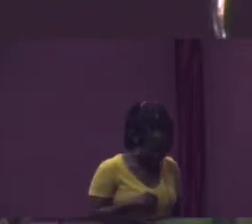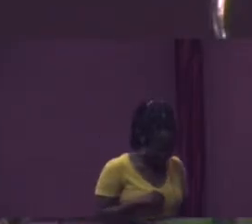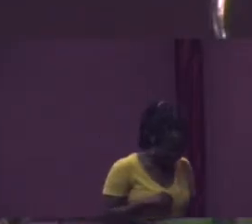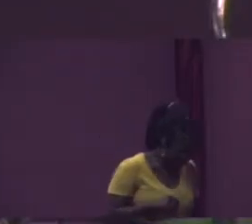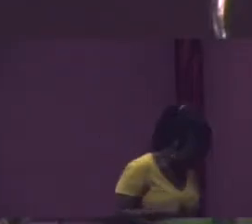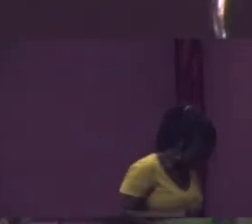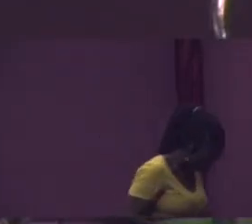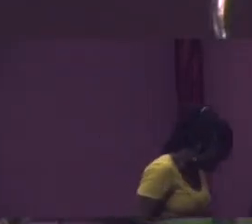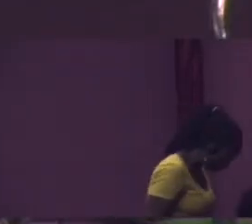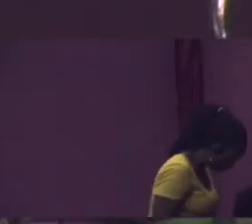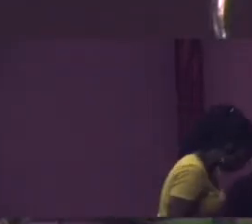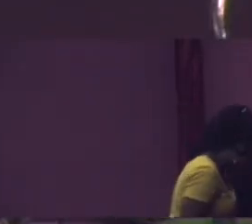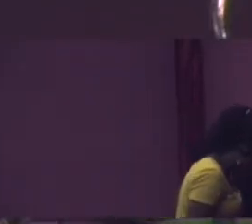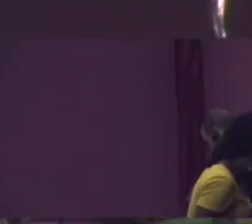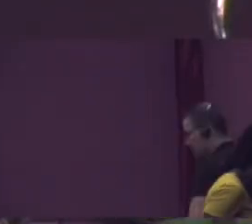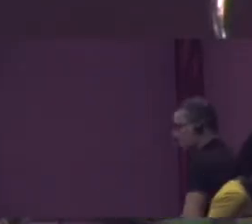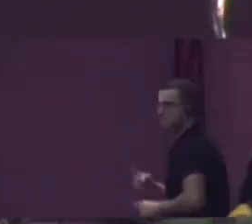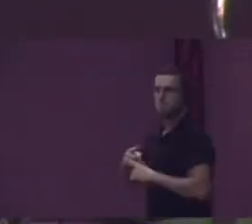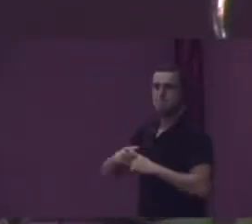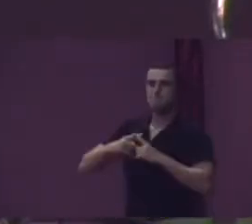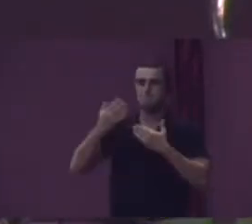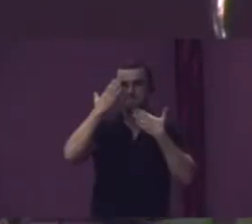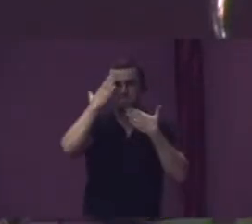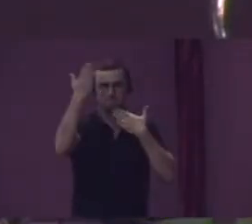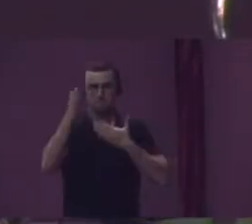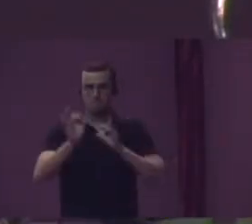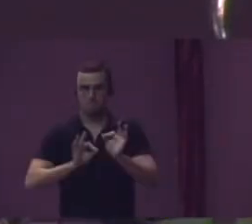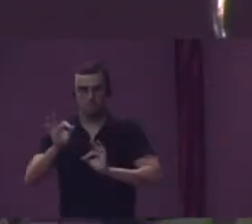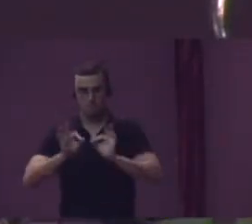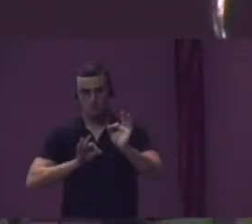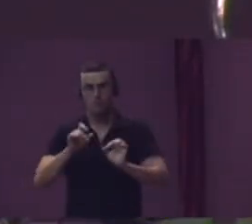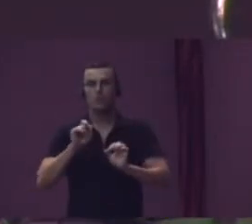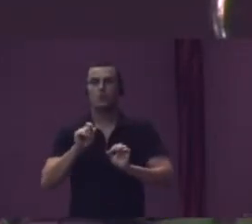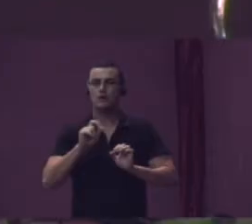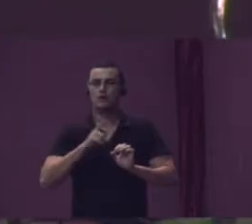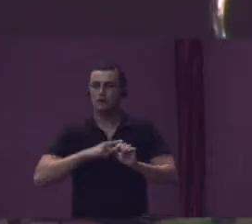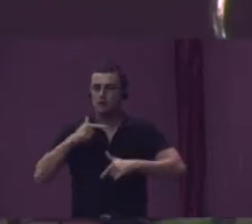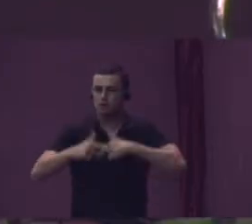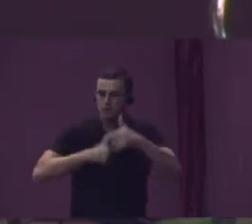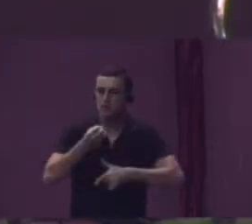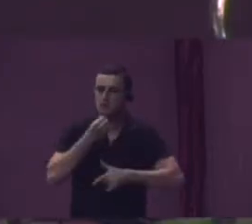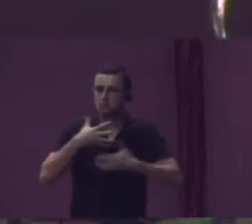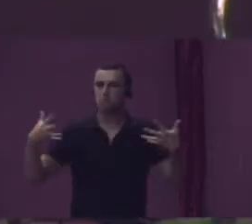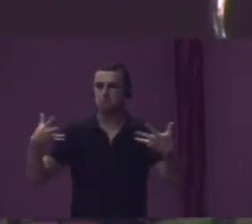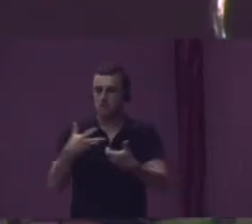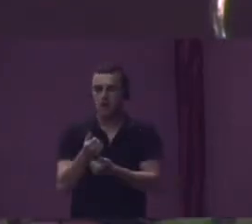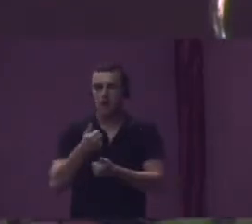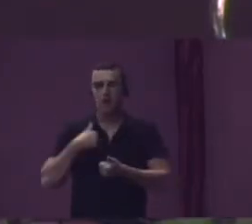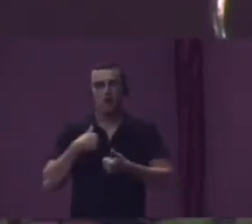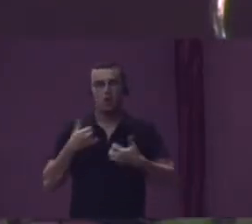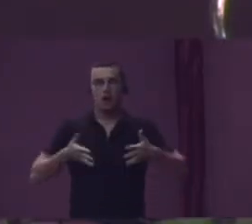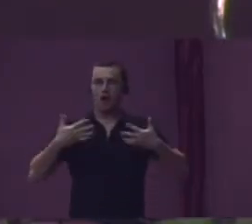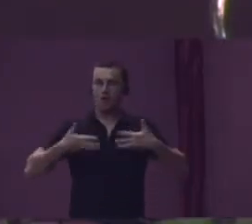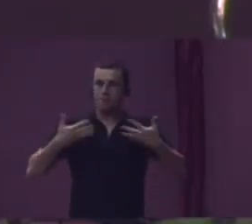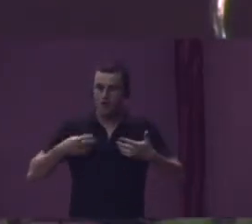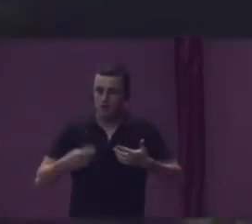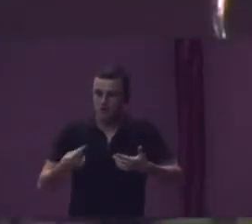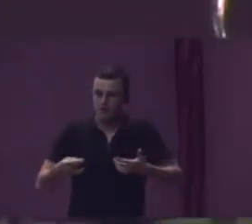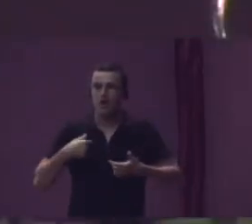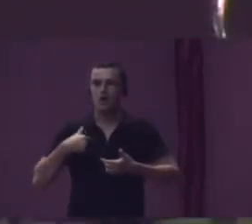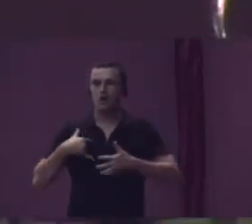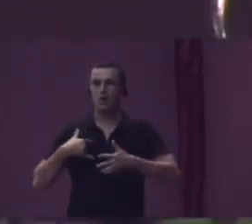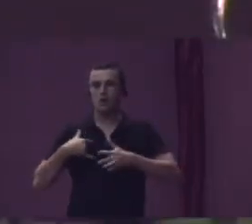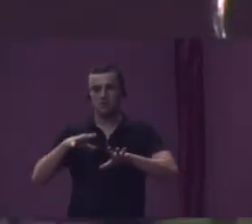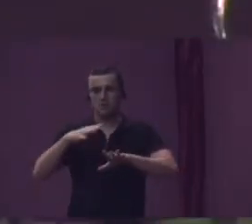It's particularly exciting for me as a medical historian because of the reputation that Brazil has and the work that